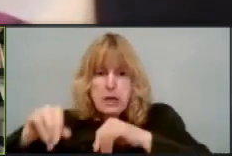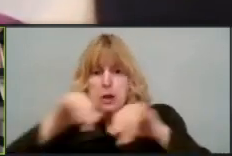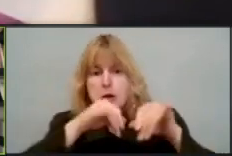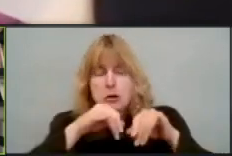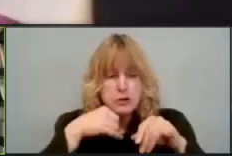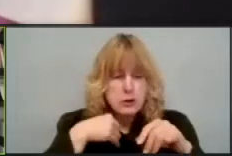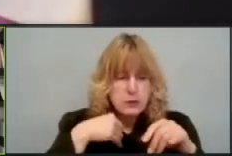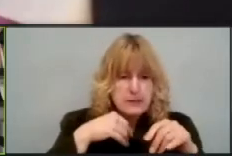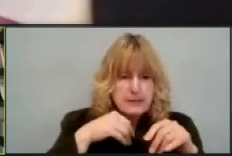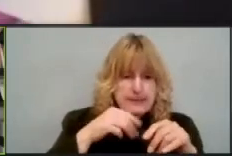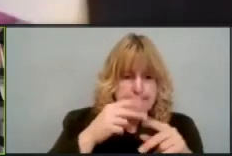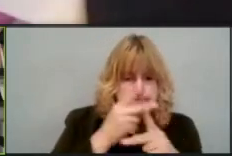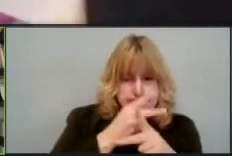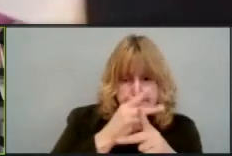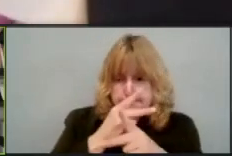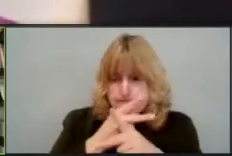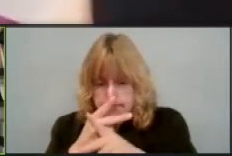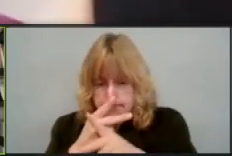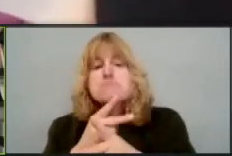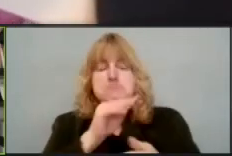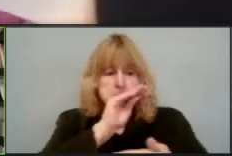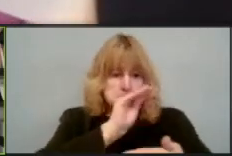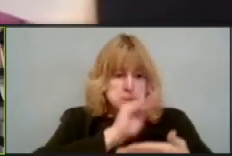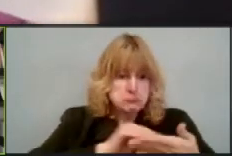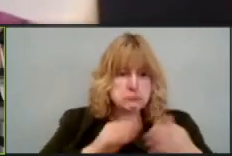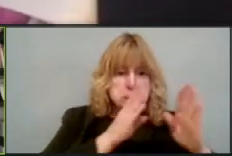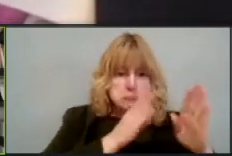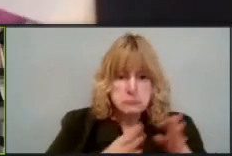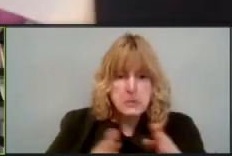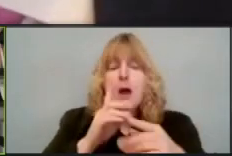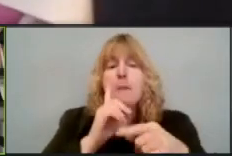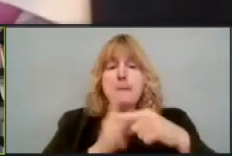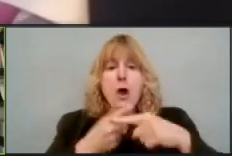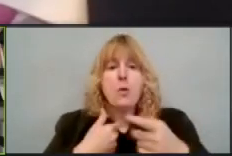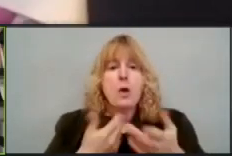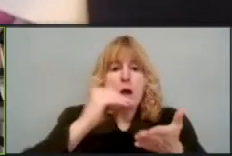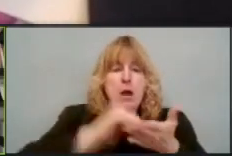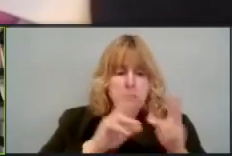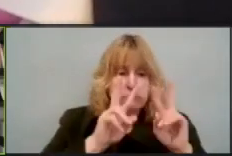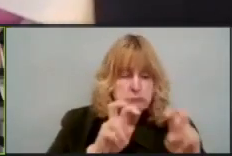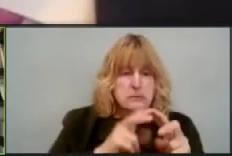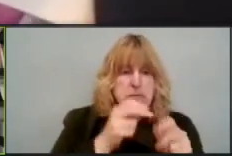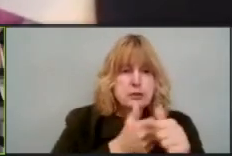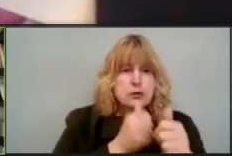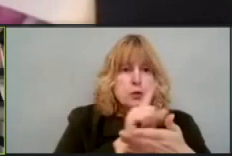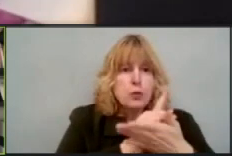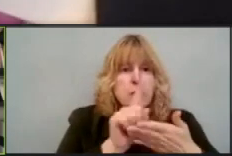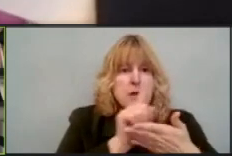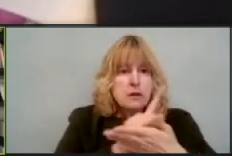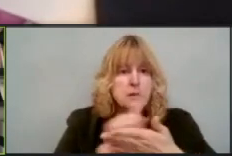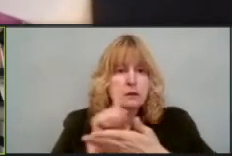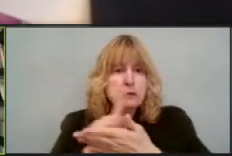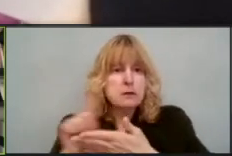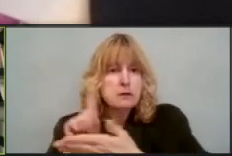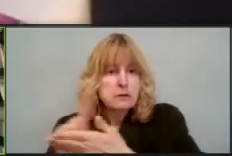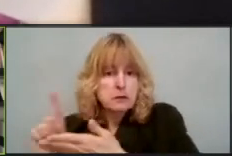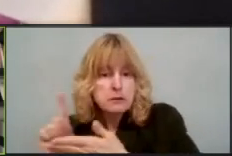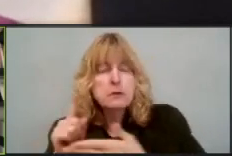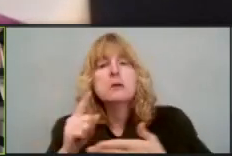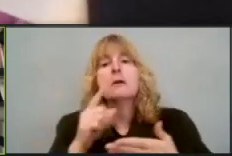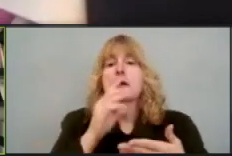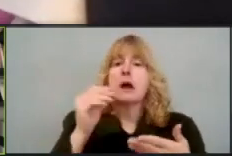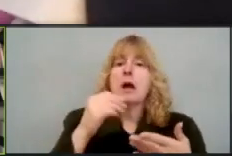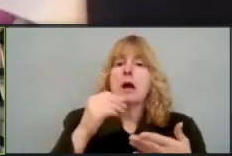then provide reteaching opportunities for students using both the in-person teacher, if the schools are in